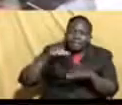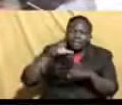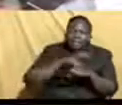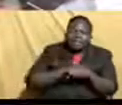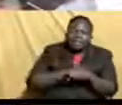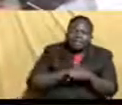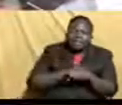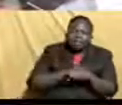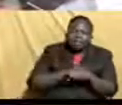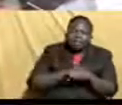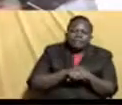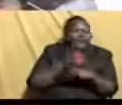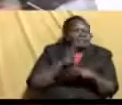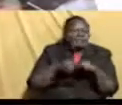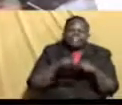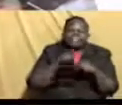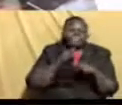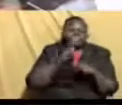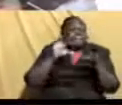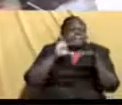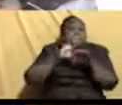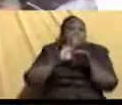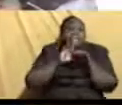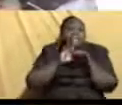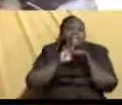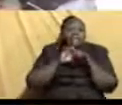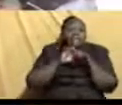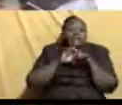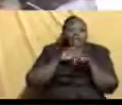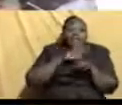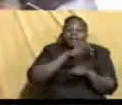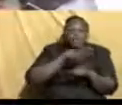limited extent, but not binding to parliament.